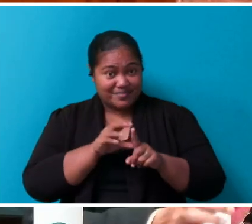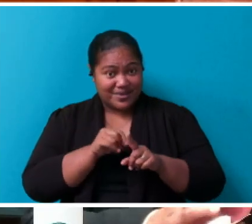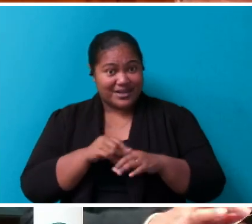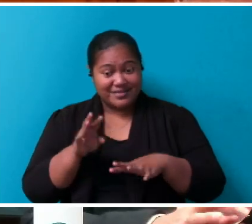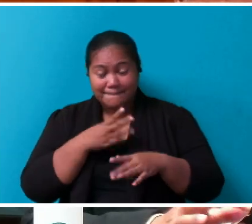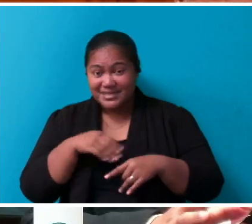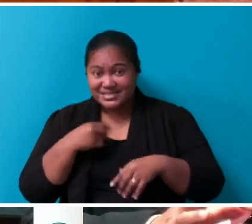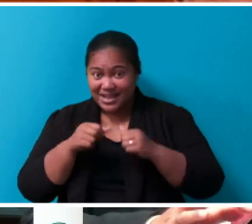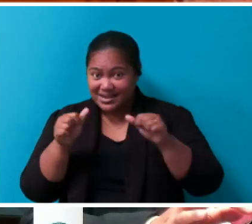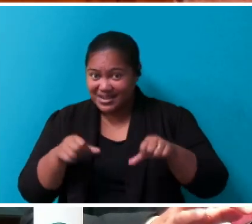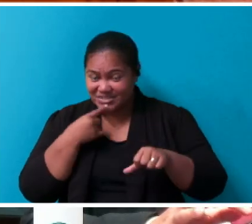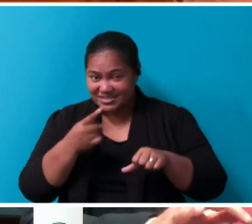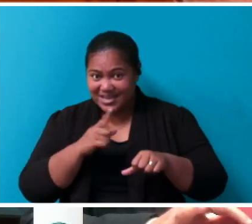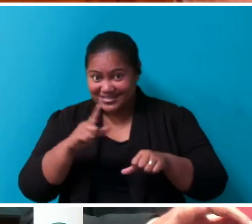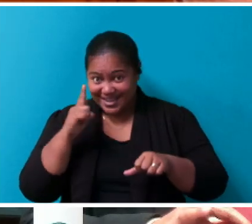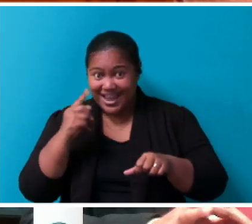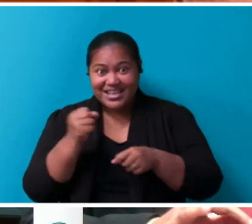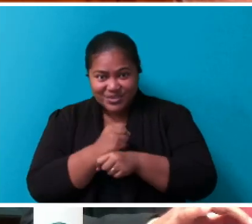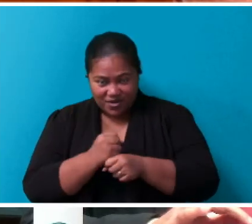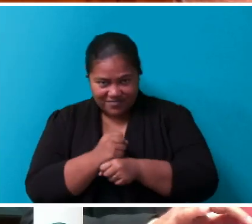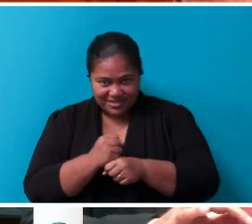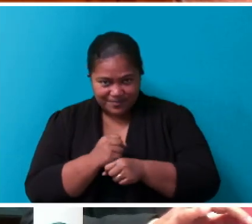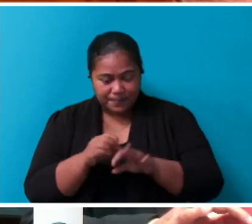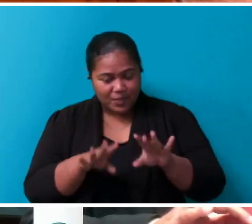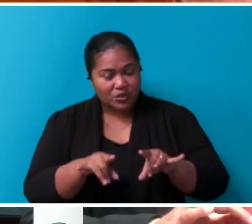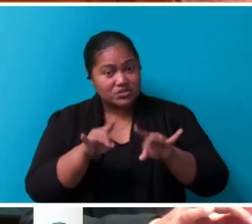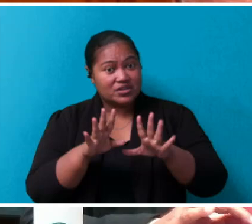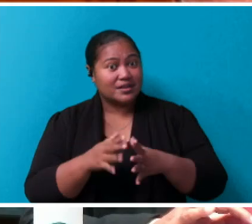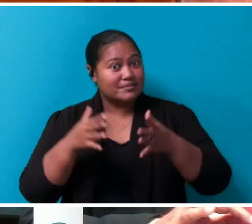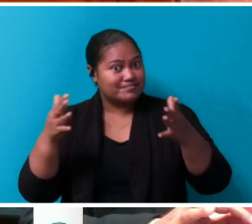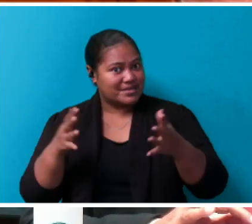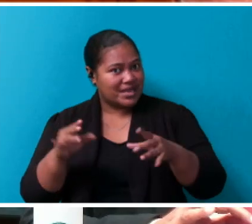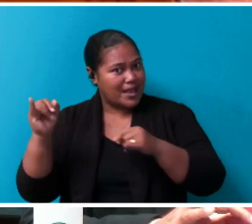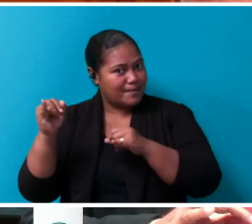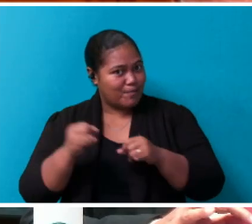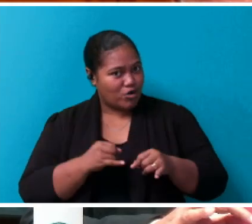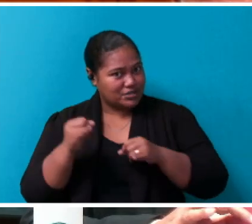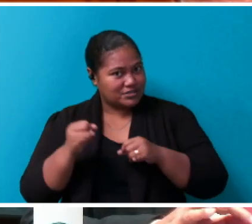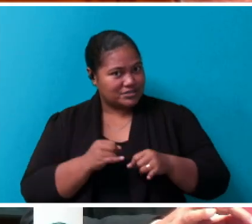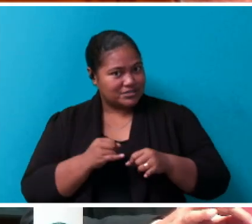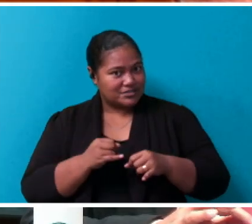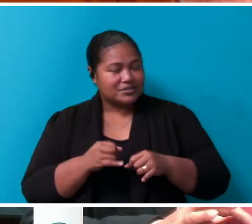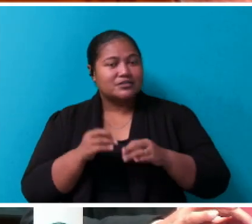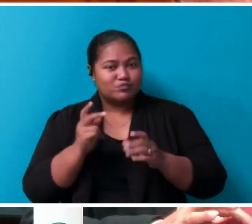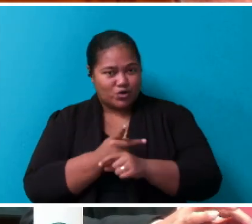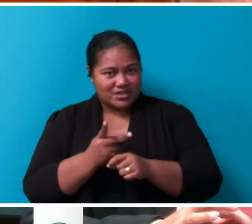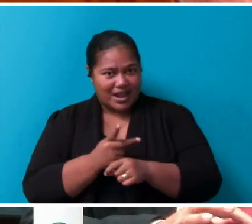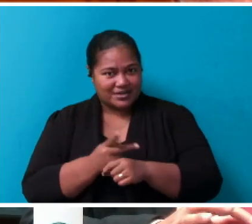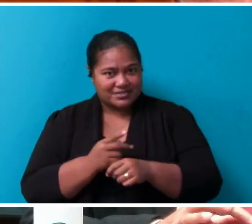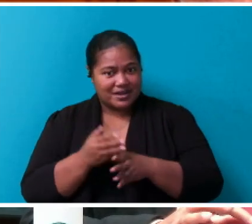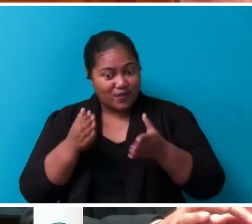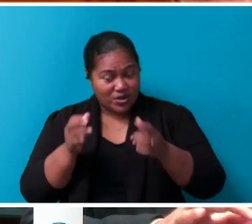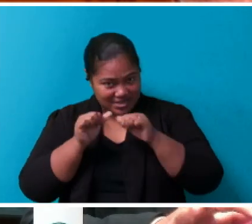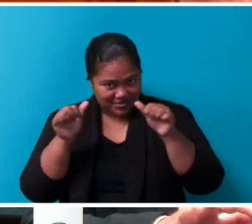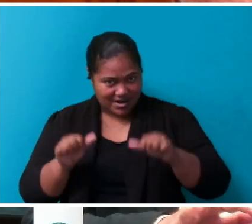yesterday, is coffee, Australia's largest import product agriculturally. A pilot